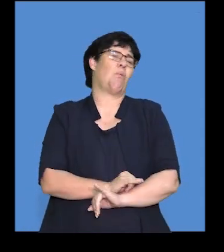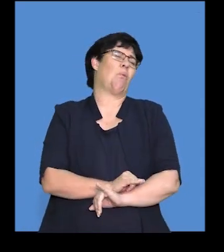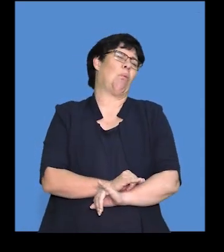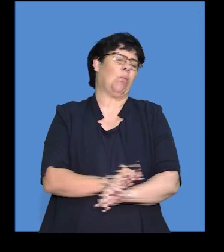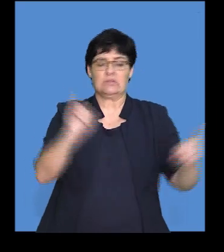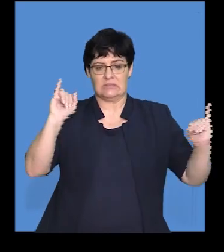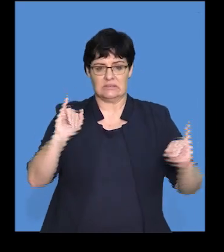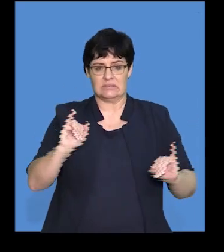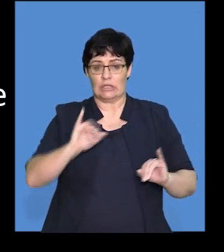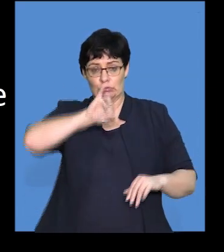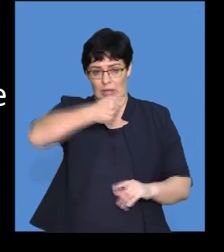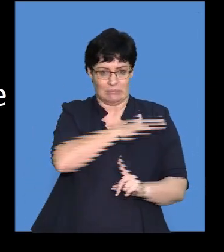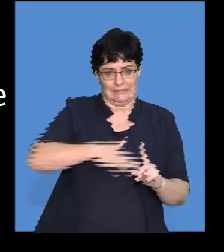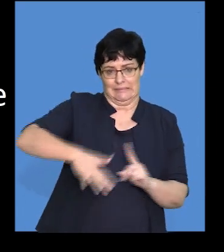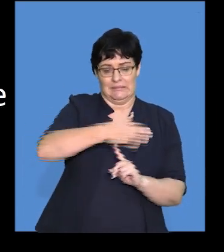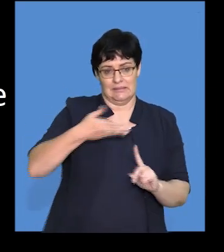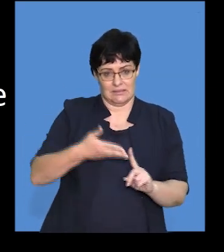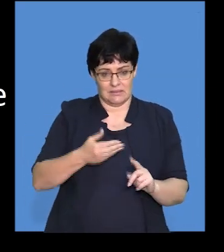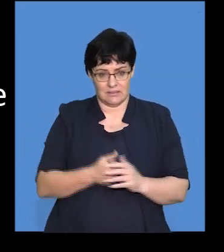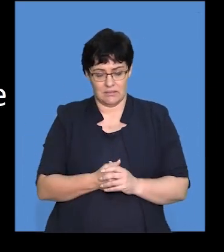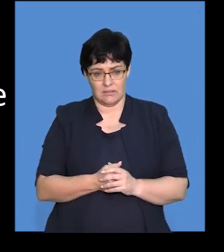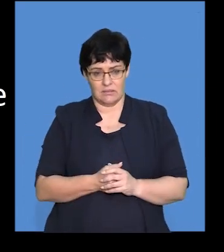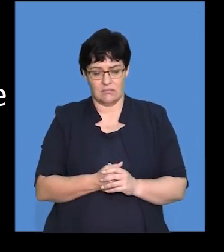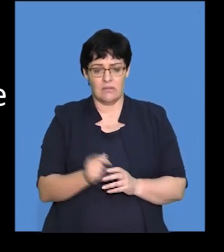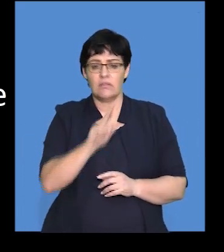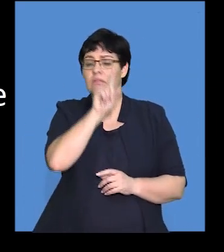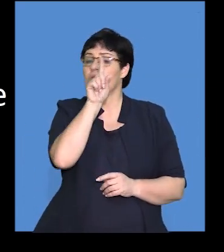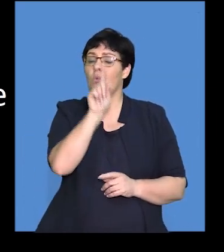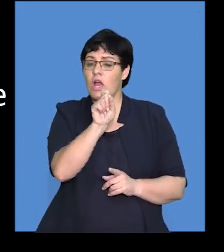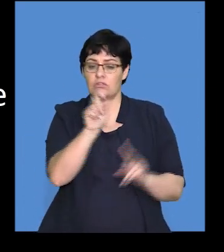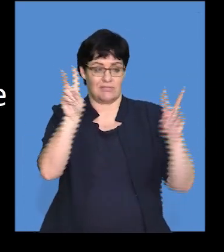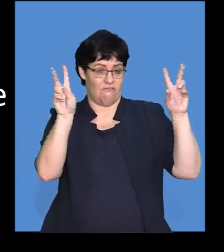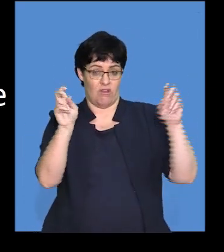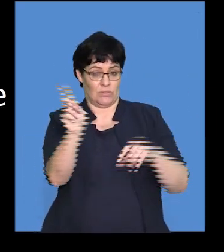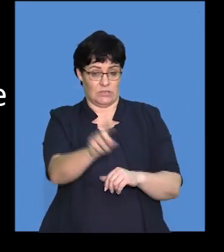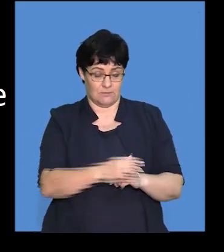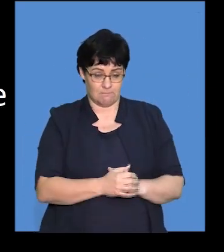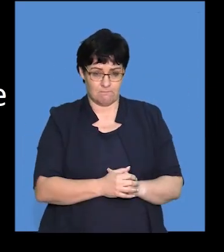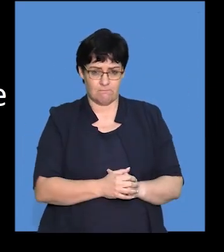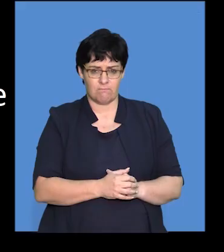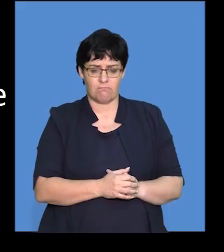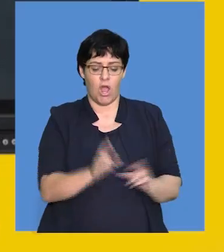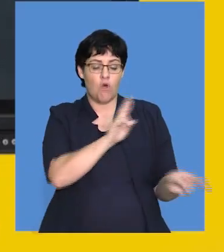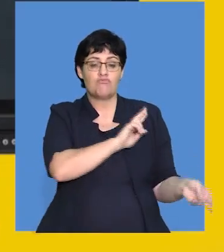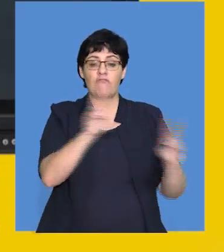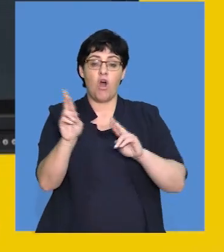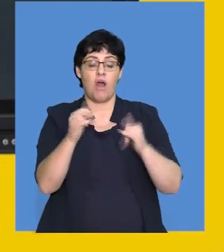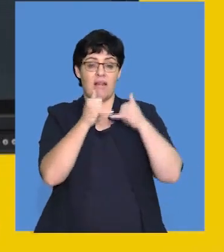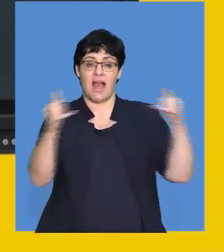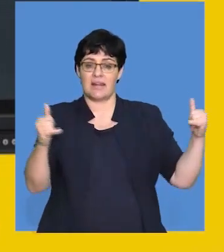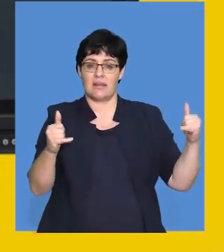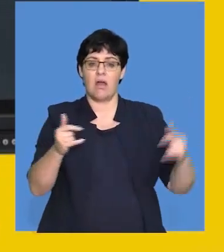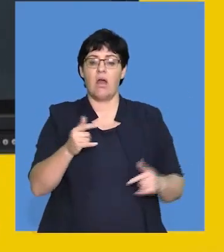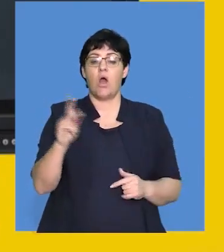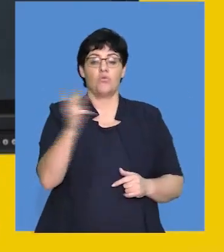in Johannesburg. So the question will be phrased like this. Refer to the line where Khumalo